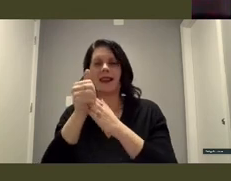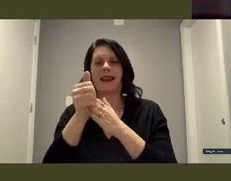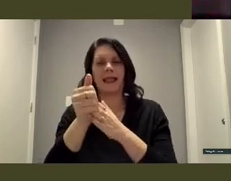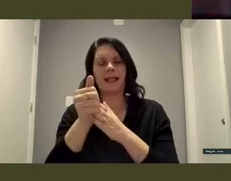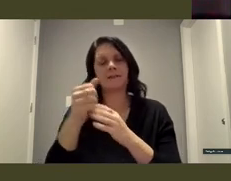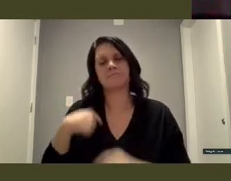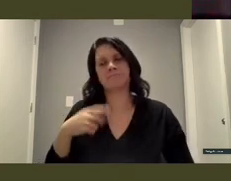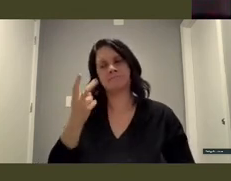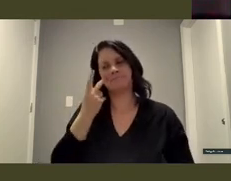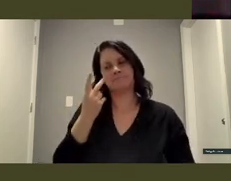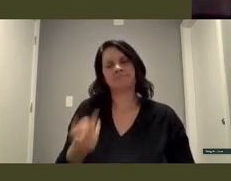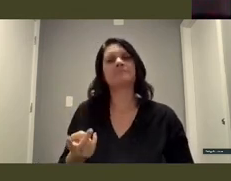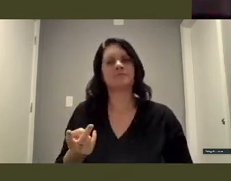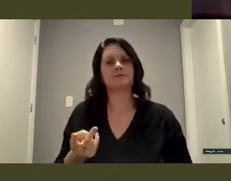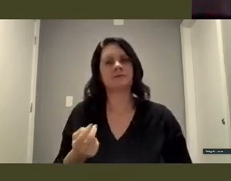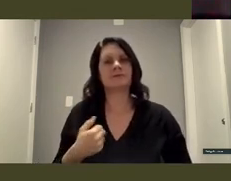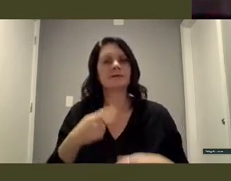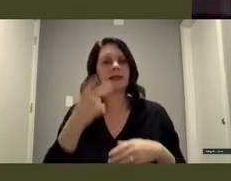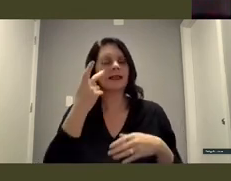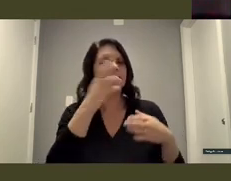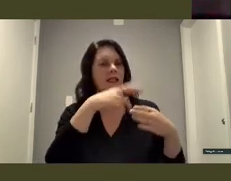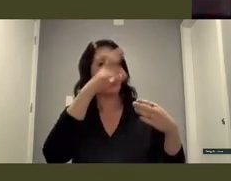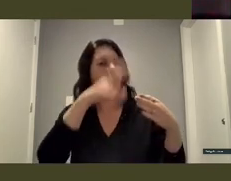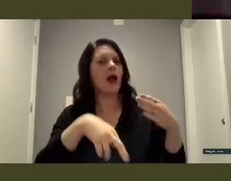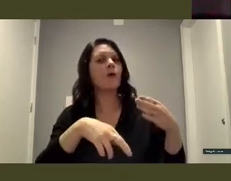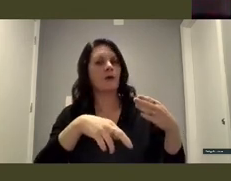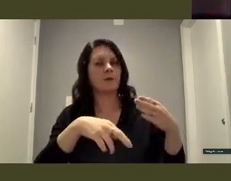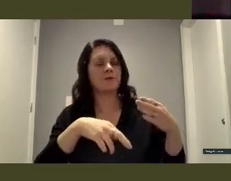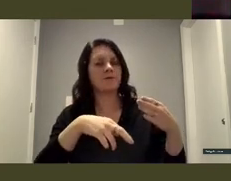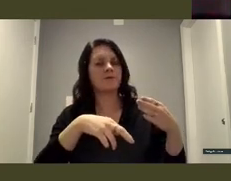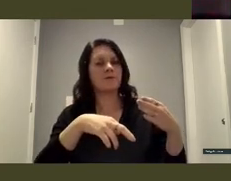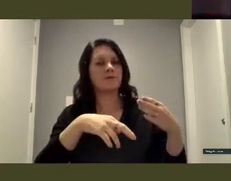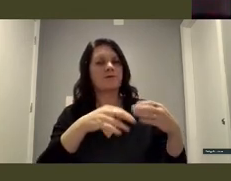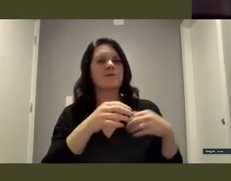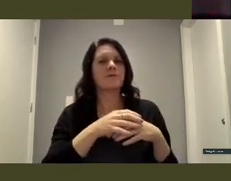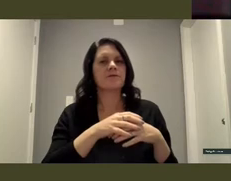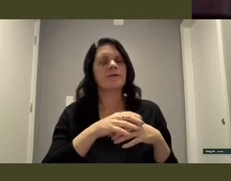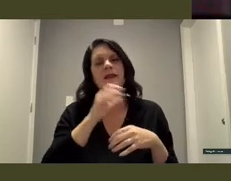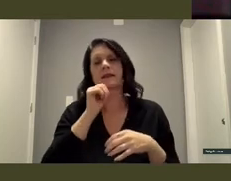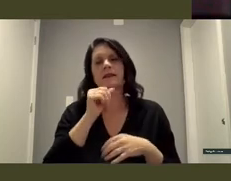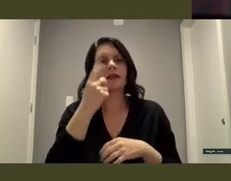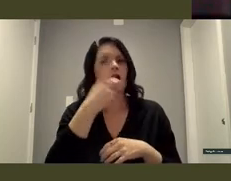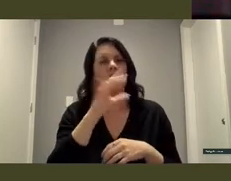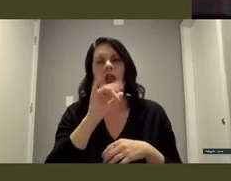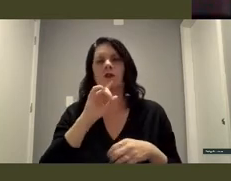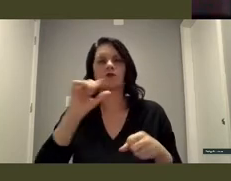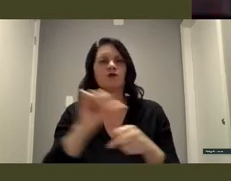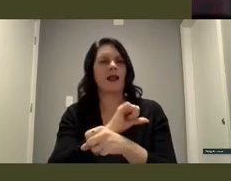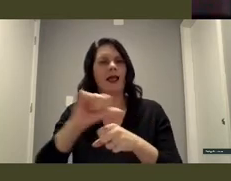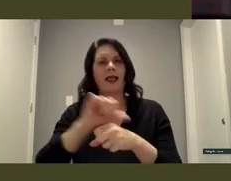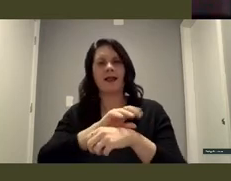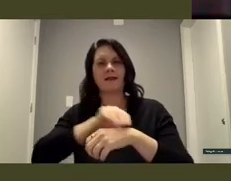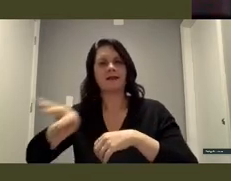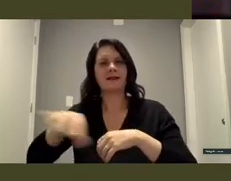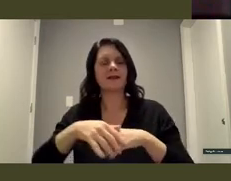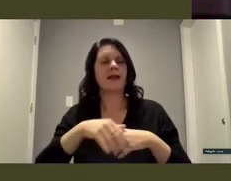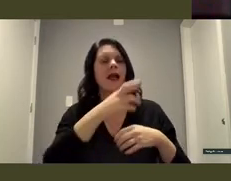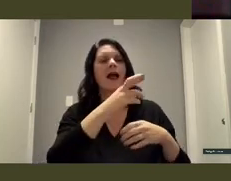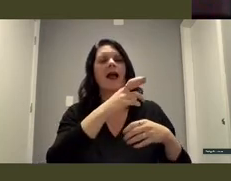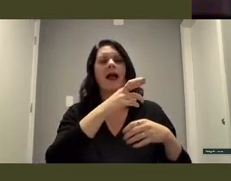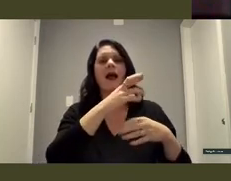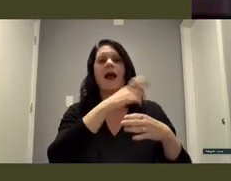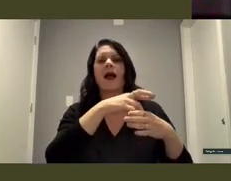the outcomes as something that it's not looking like the reality of ground. The outcome doesn't tally with